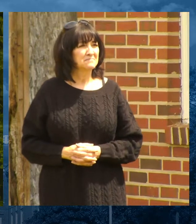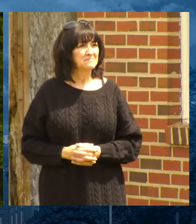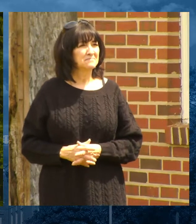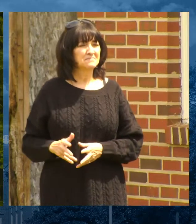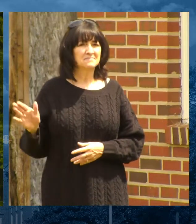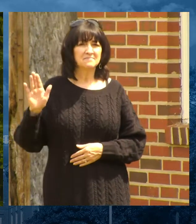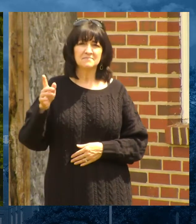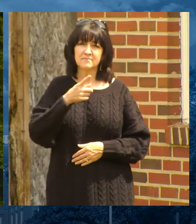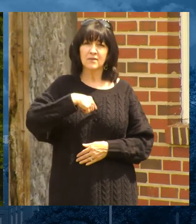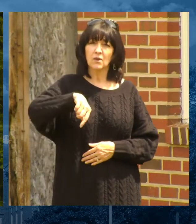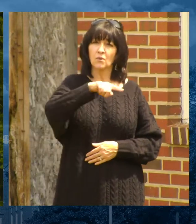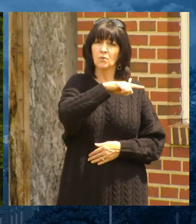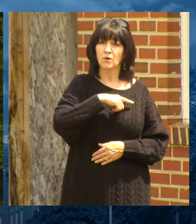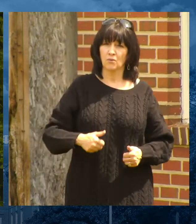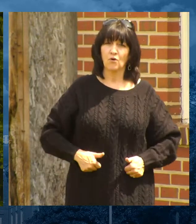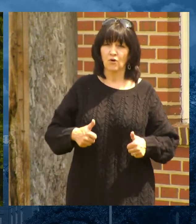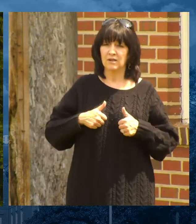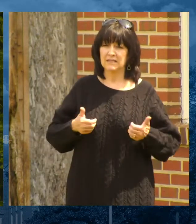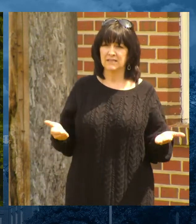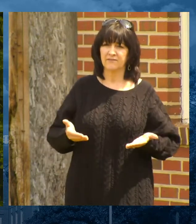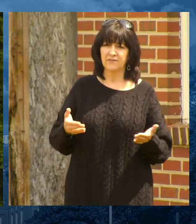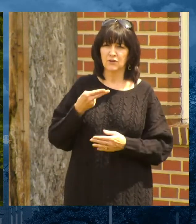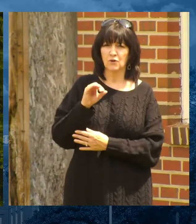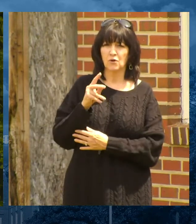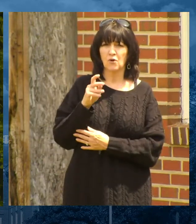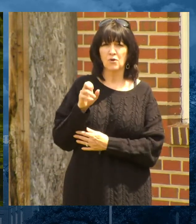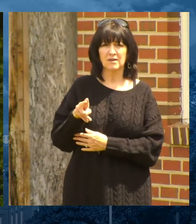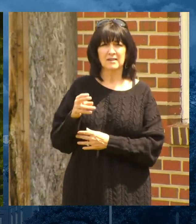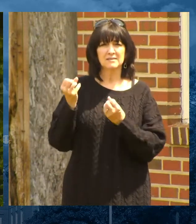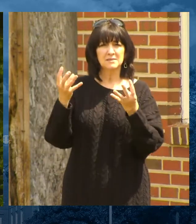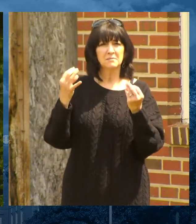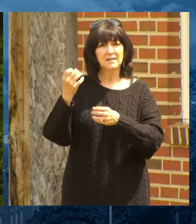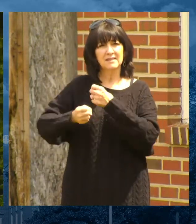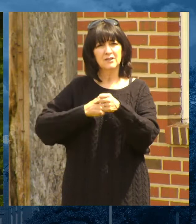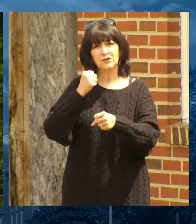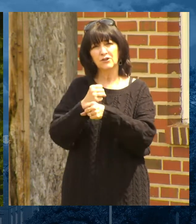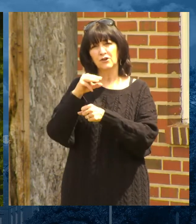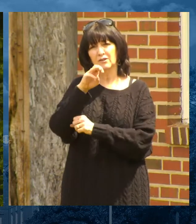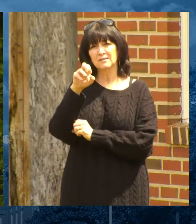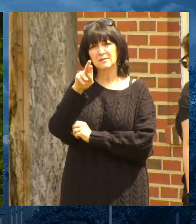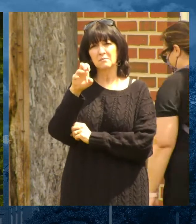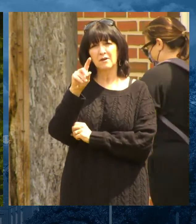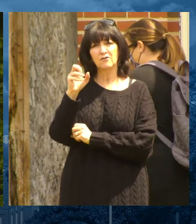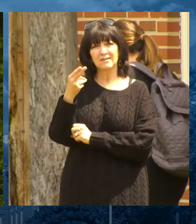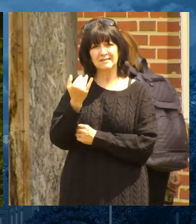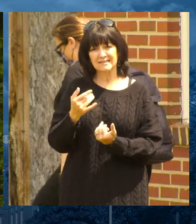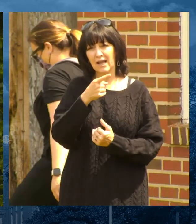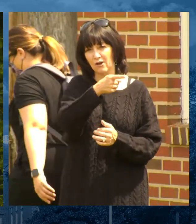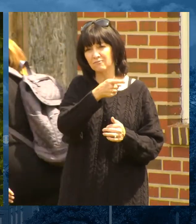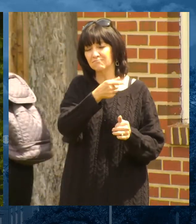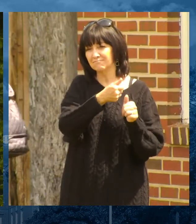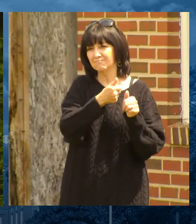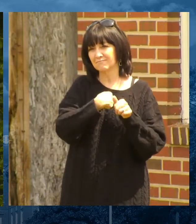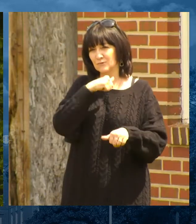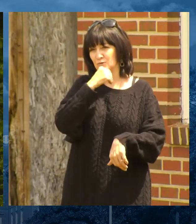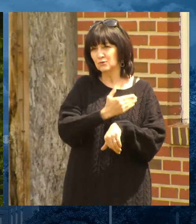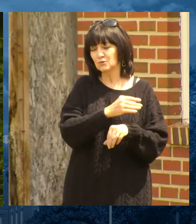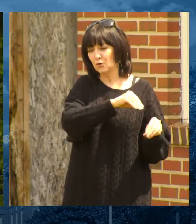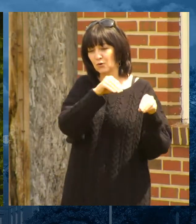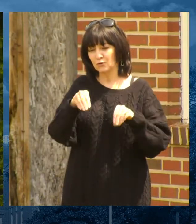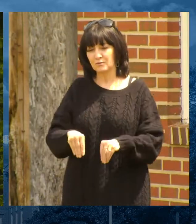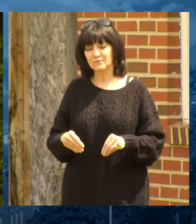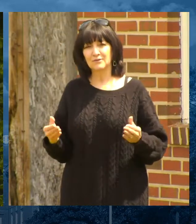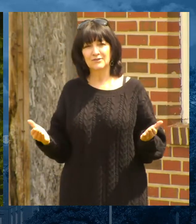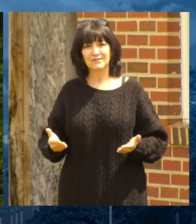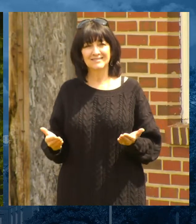We were all Hockessin residents for many years, and Meredith is a Hockessin resident today. I think I pronounced that